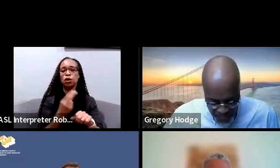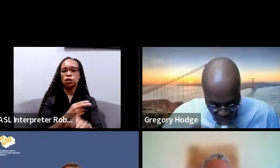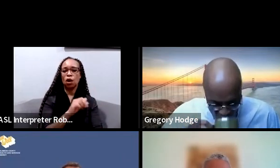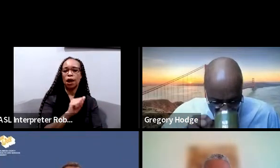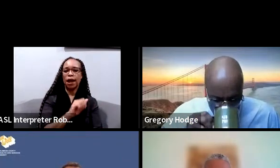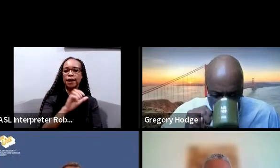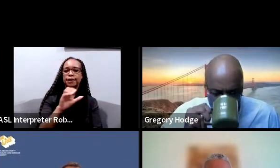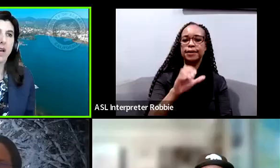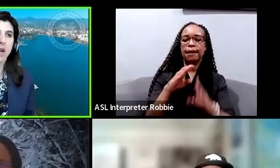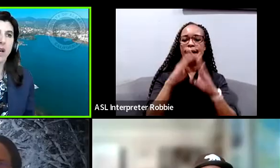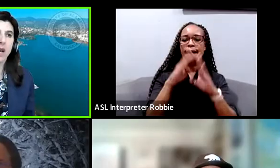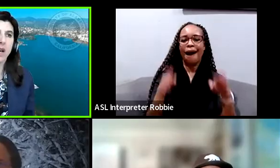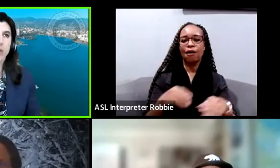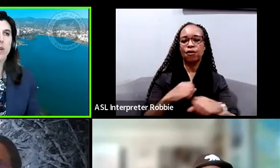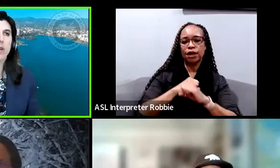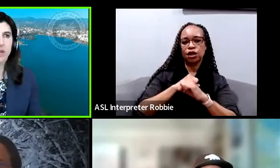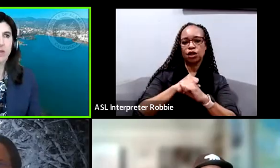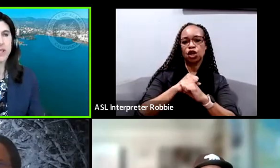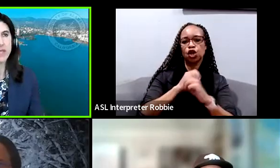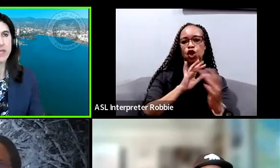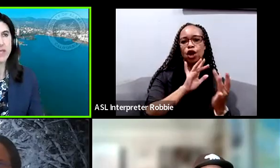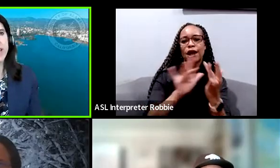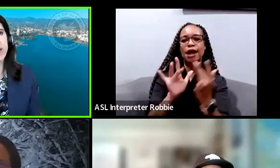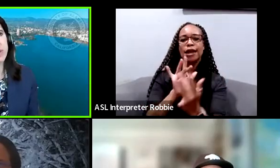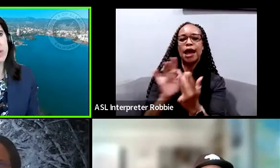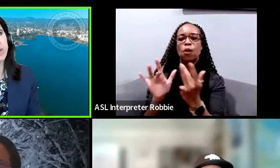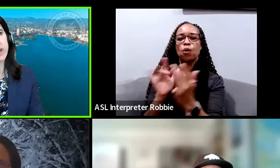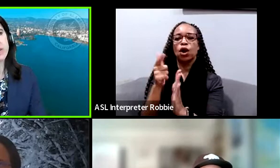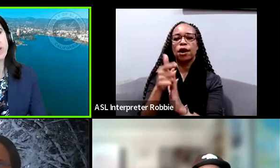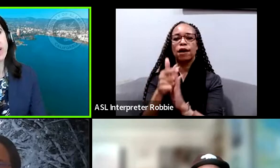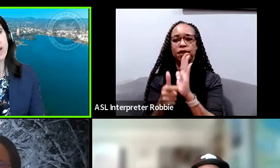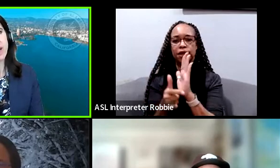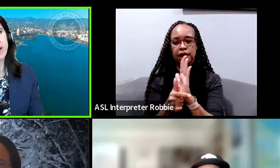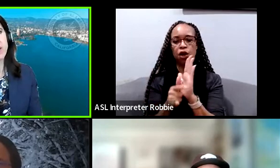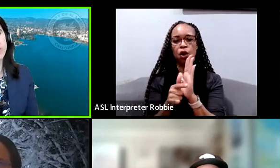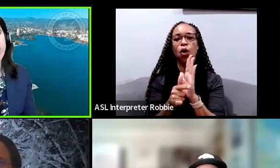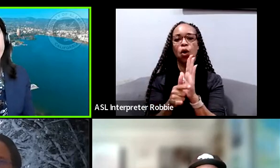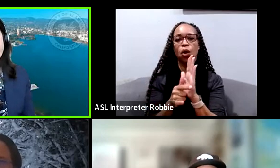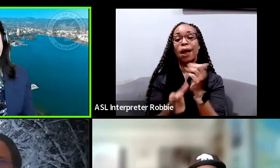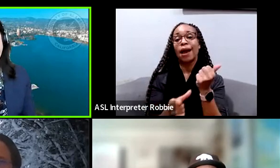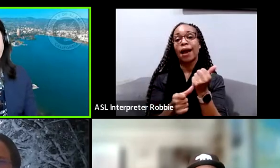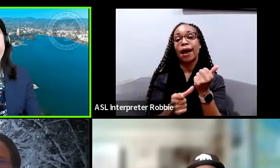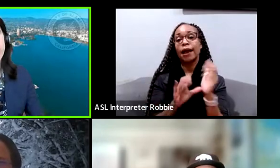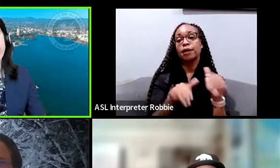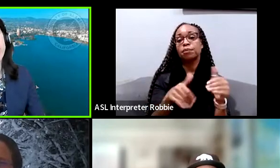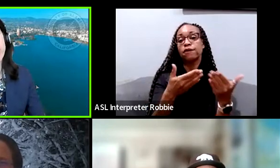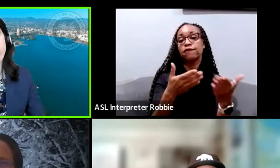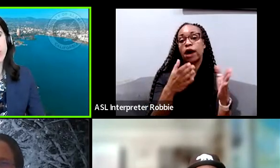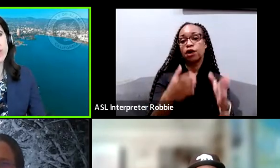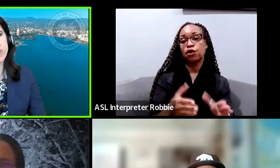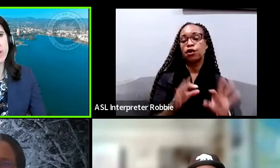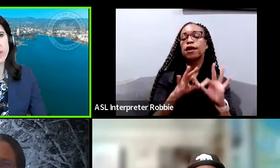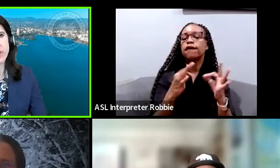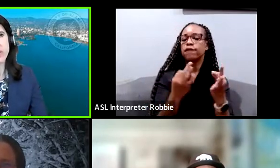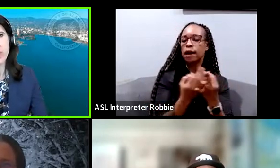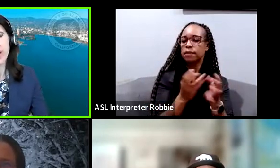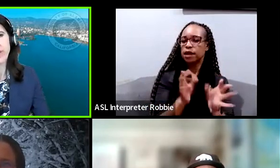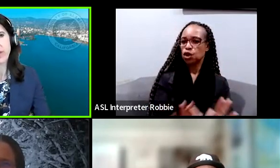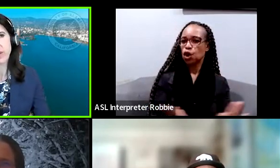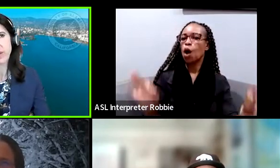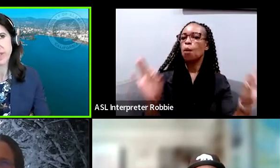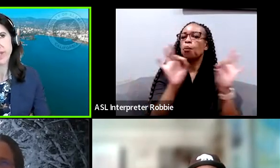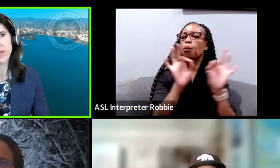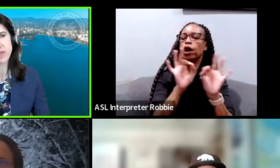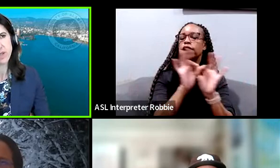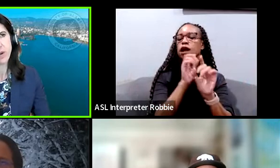Housing Secure network of legal aid providers. Families are one of the key components that we do